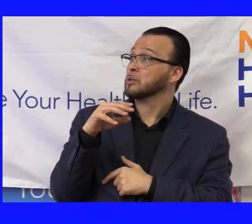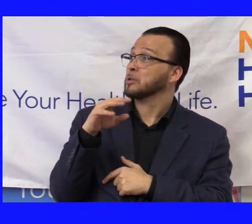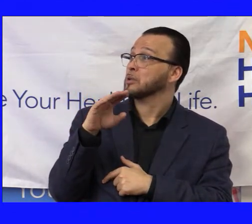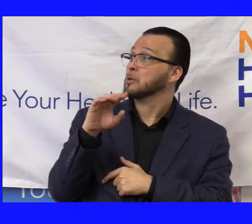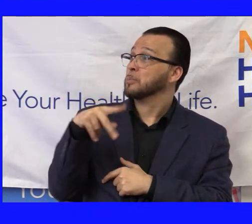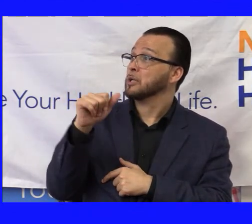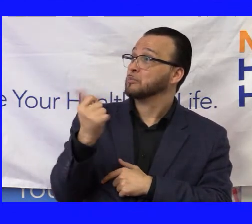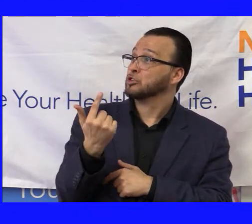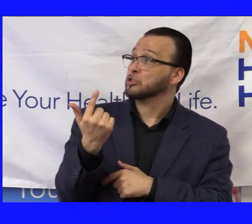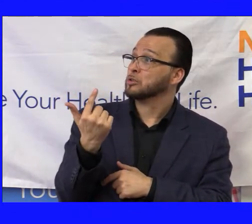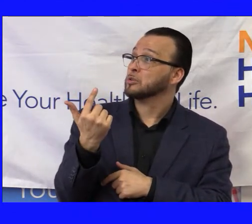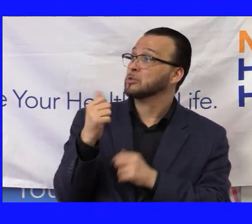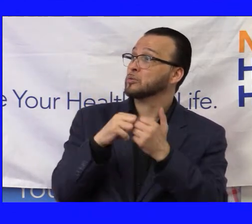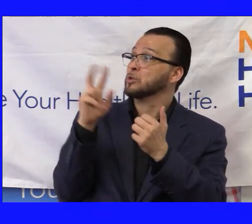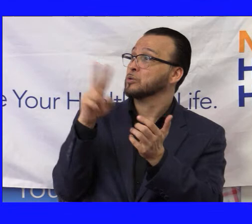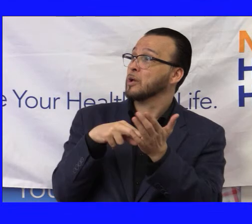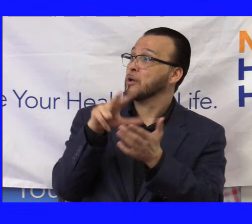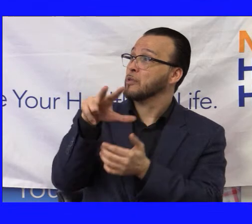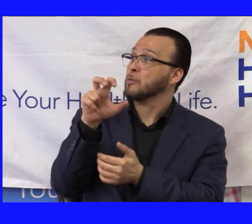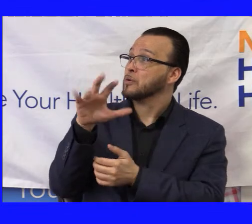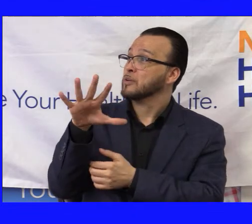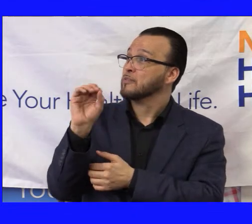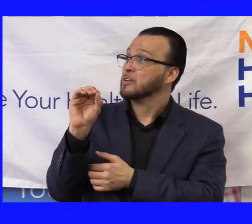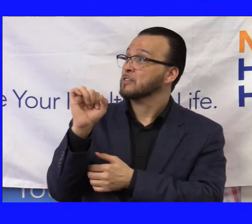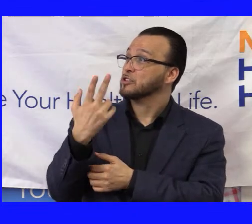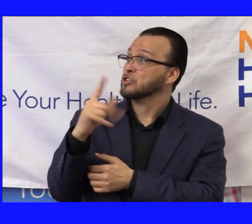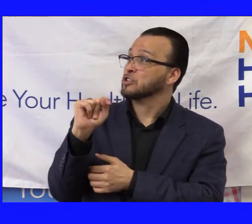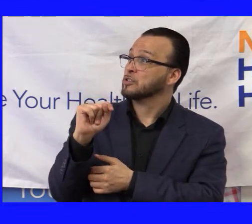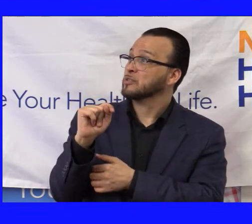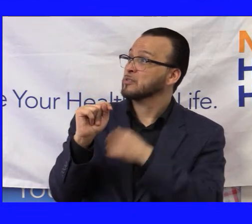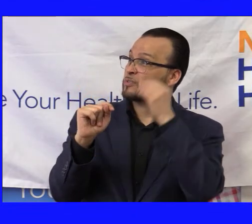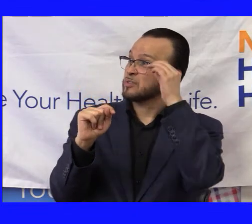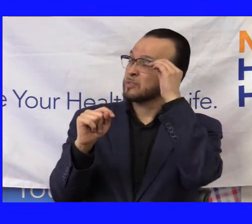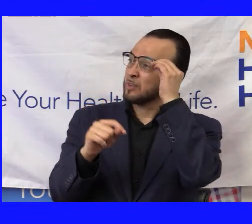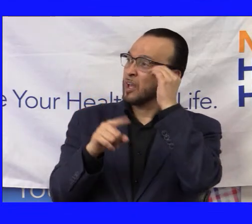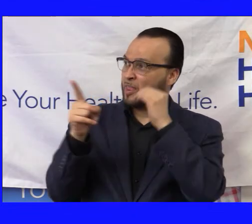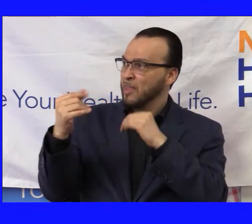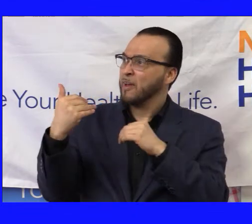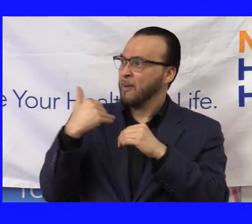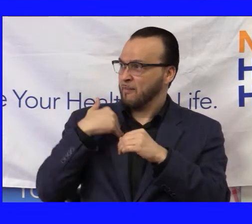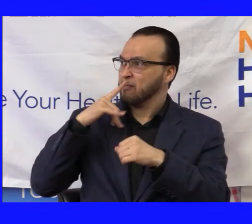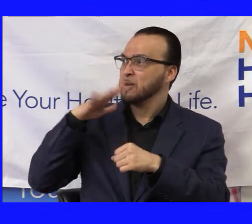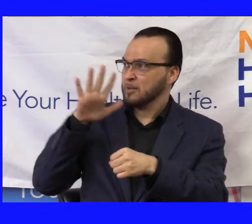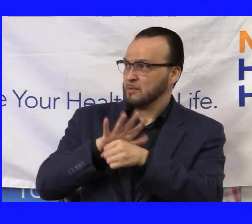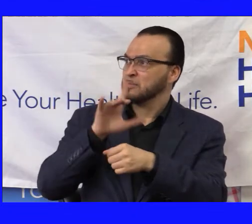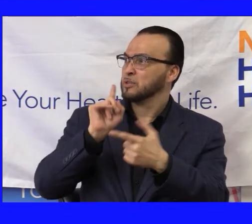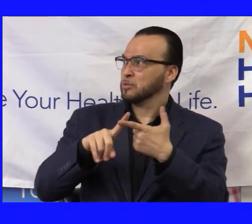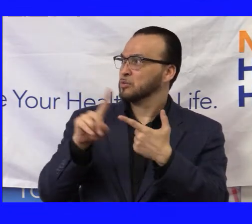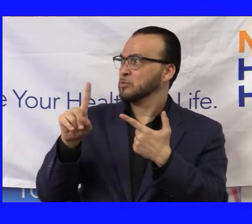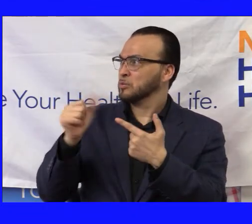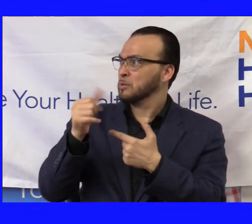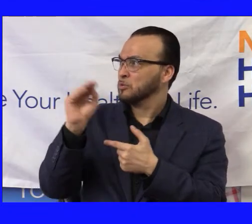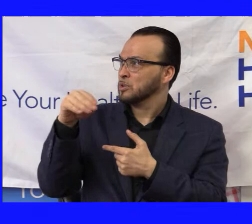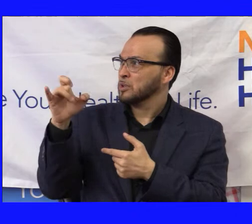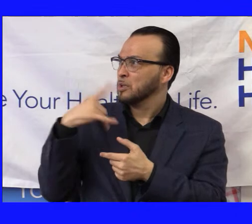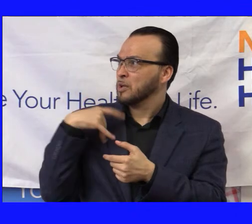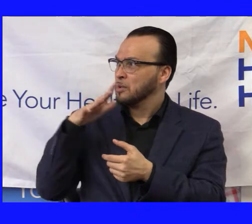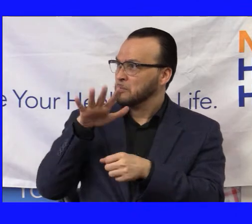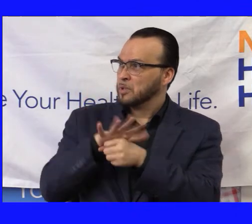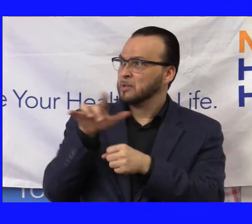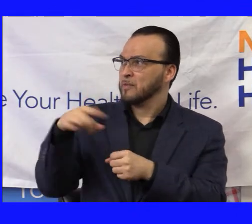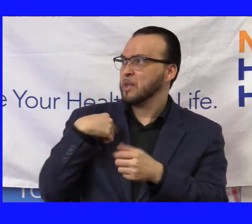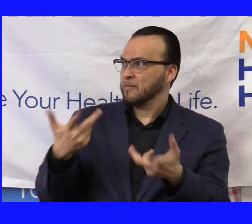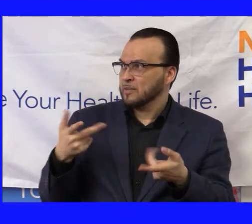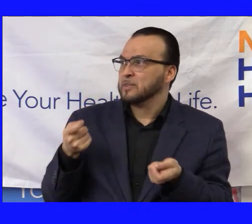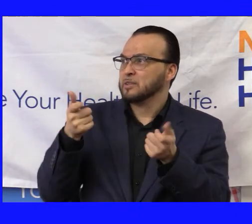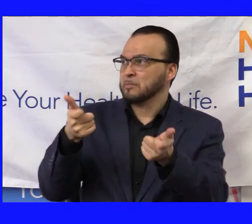BMG with 2,350 shifts. And they have committed to the 30%, and I do believe that they have